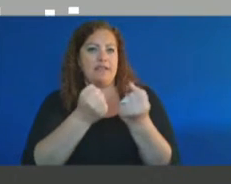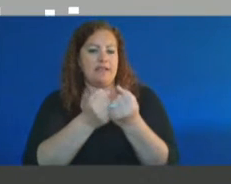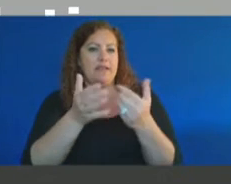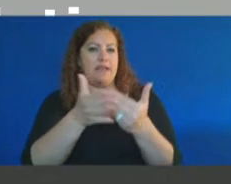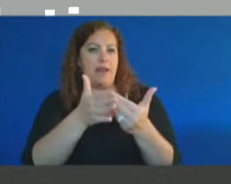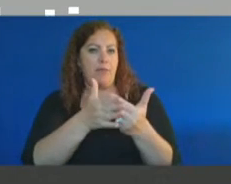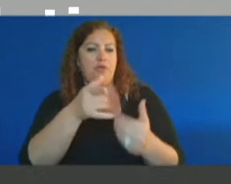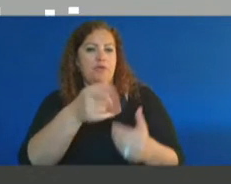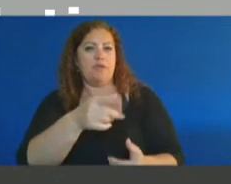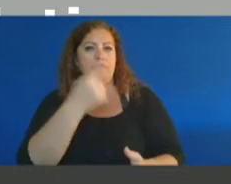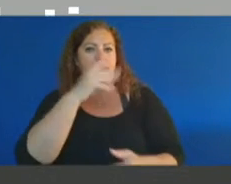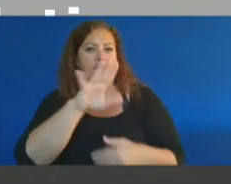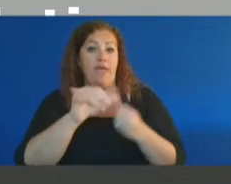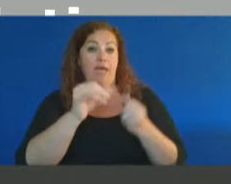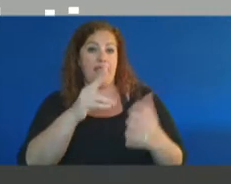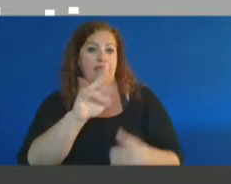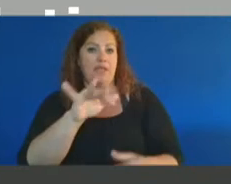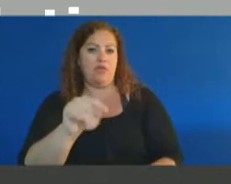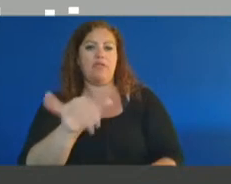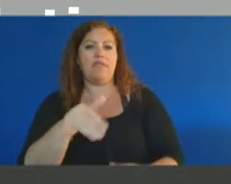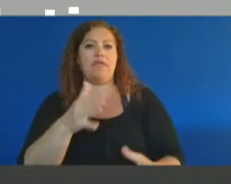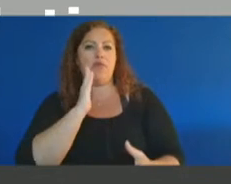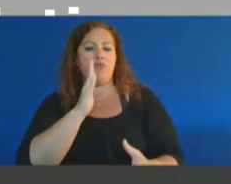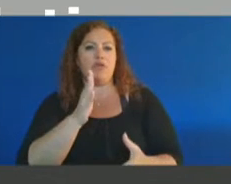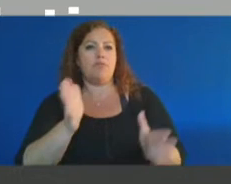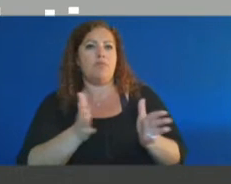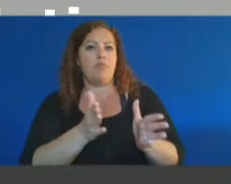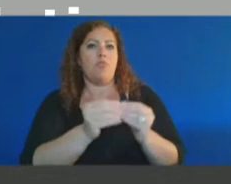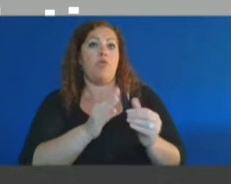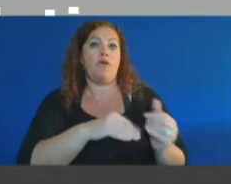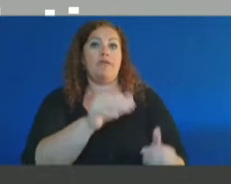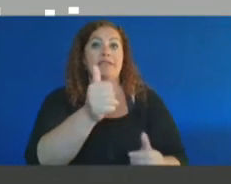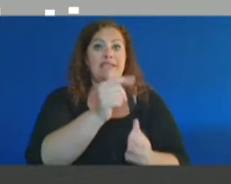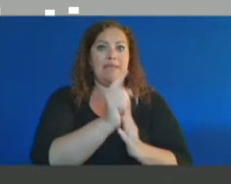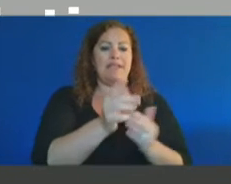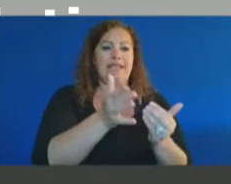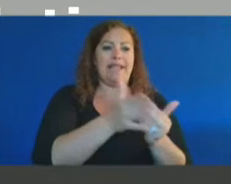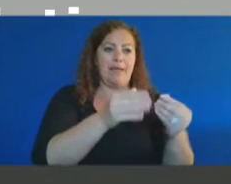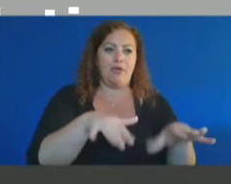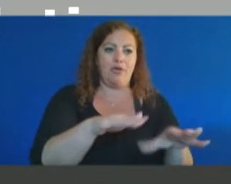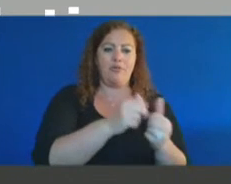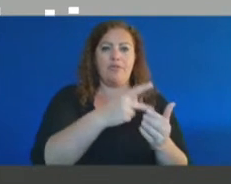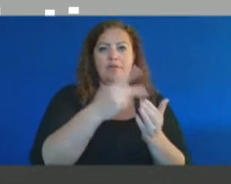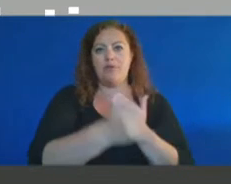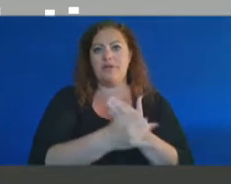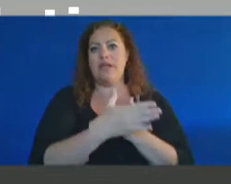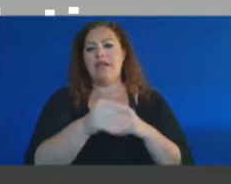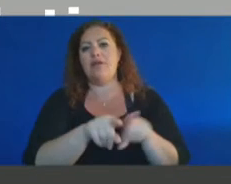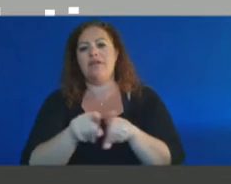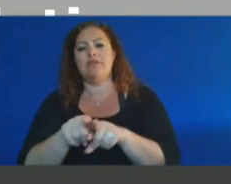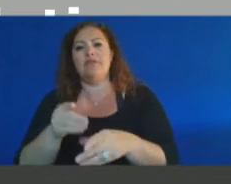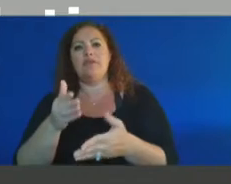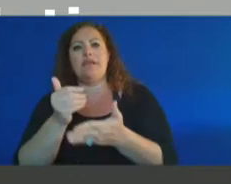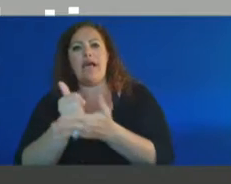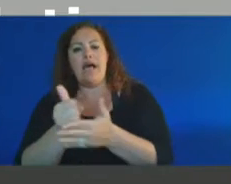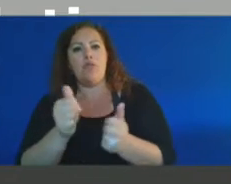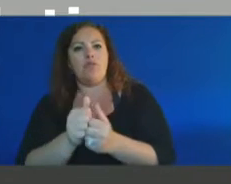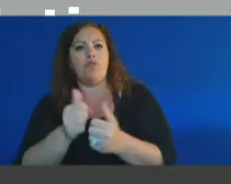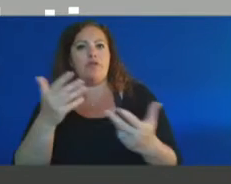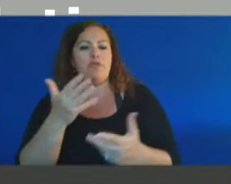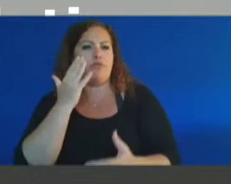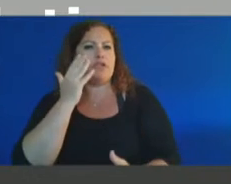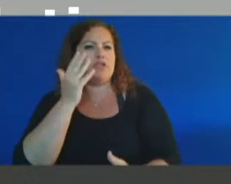help to promote more of a tmin a neighborhood within this project and also help with some internal capture from a trip generation